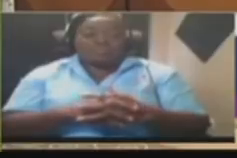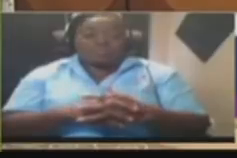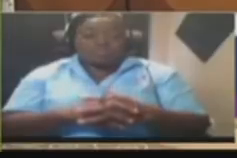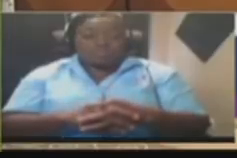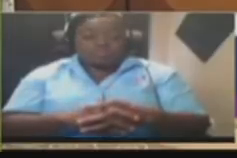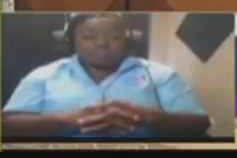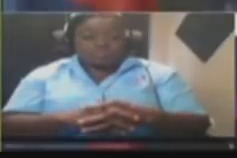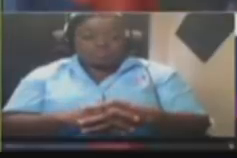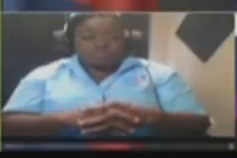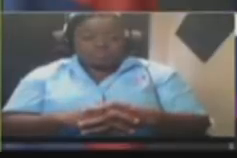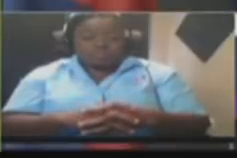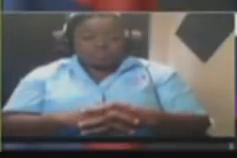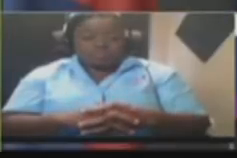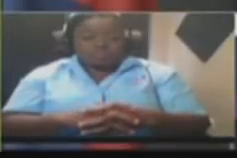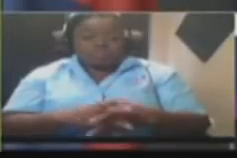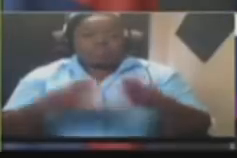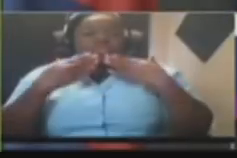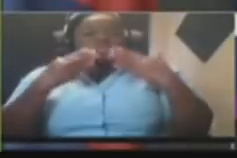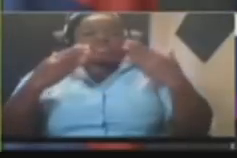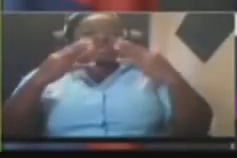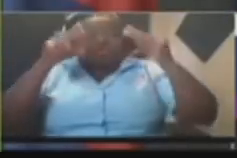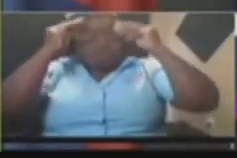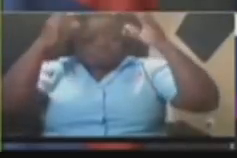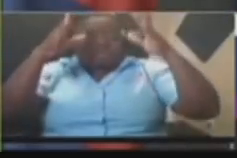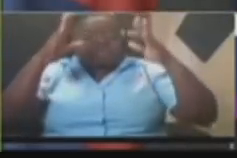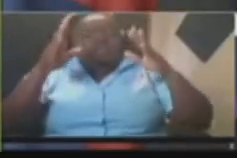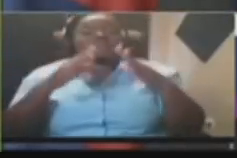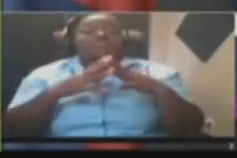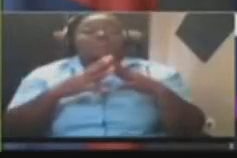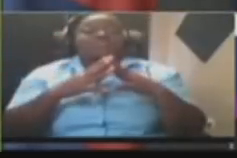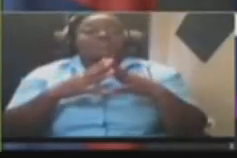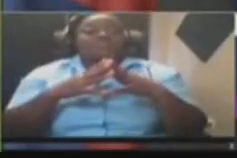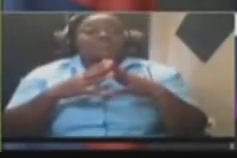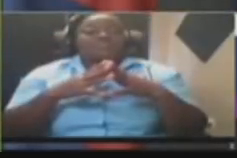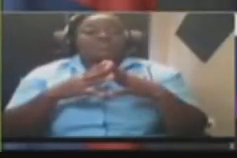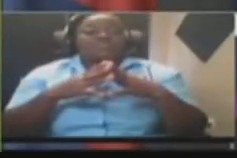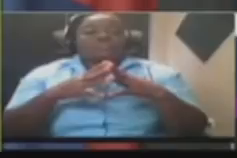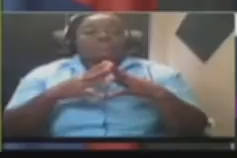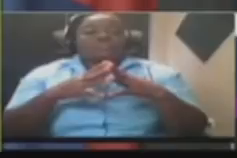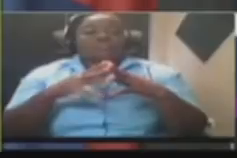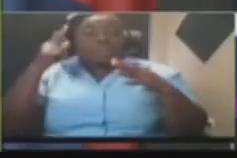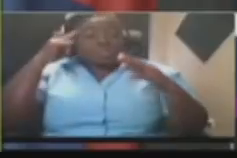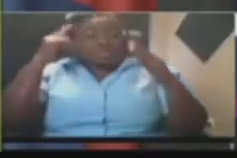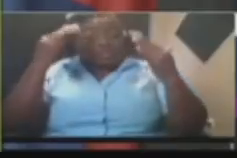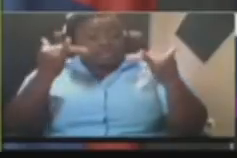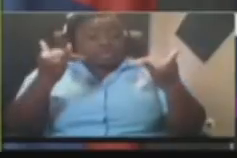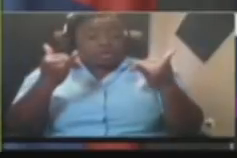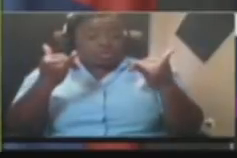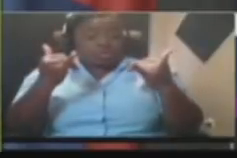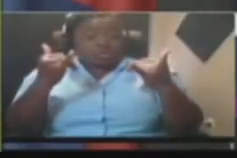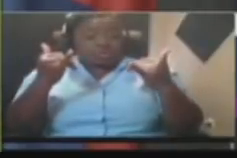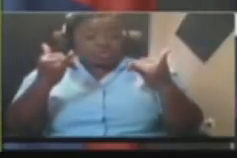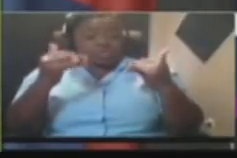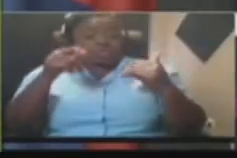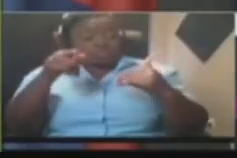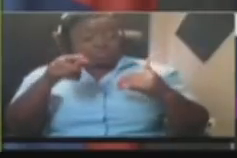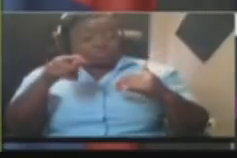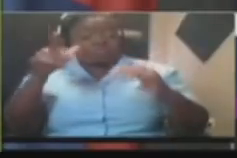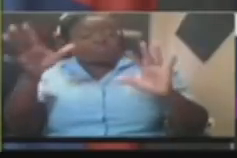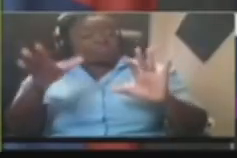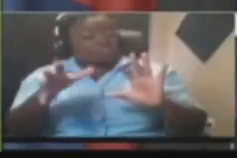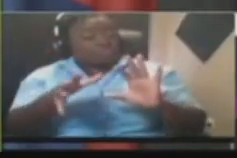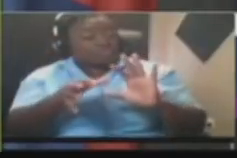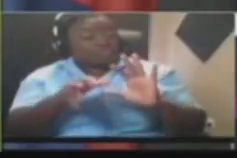Thank you, Minister Dayal Singh. I think this is a good point for me to join the conversation